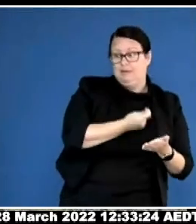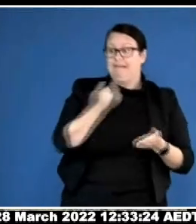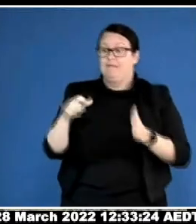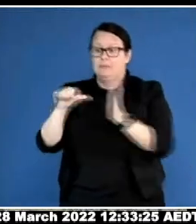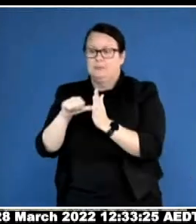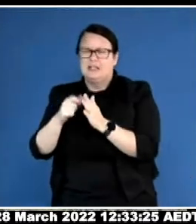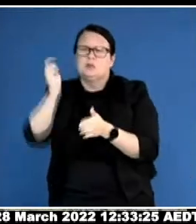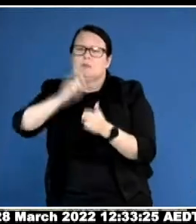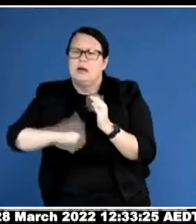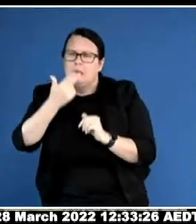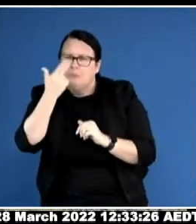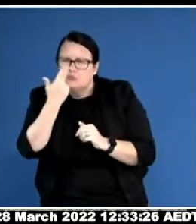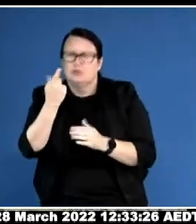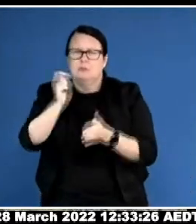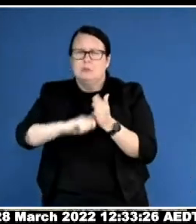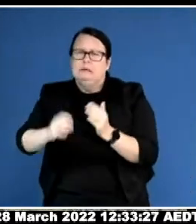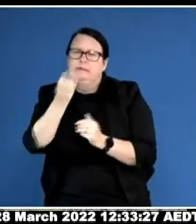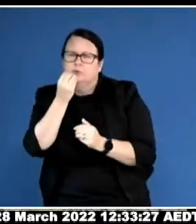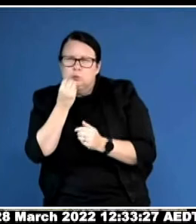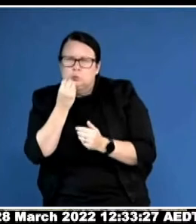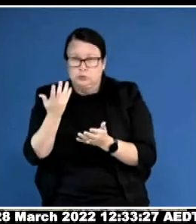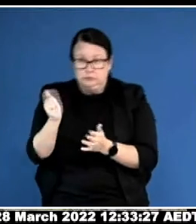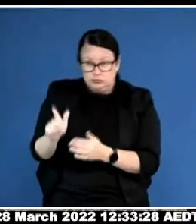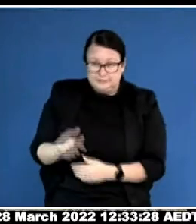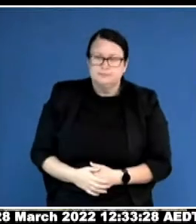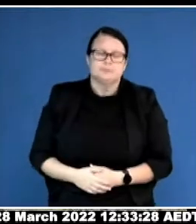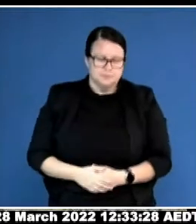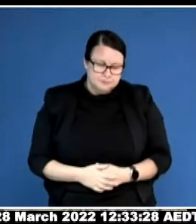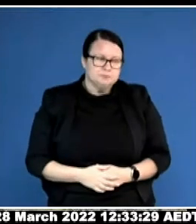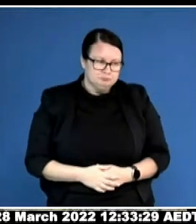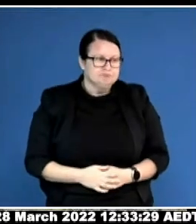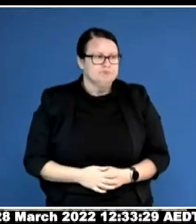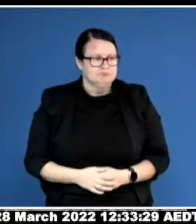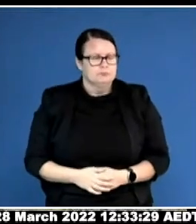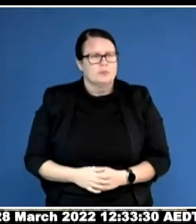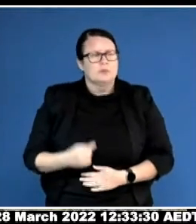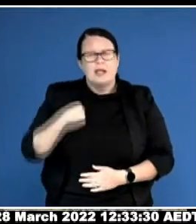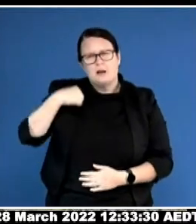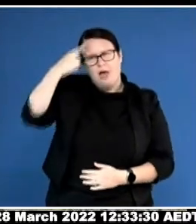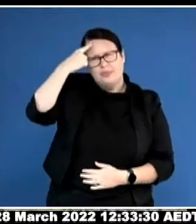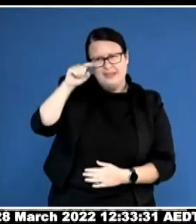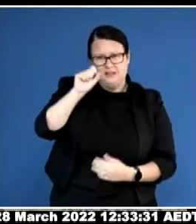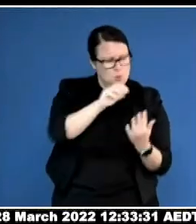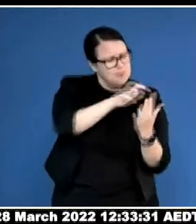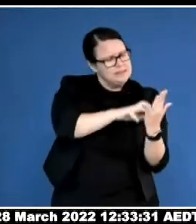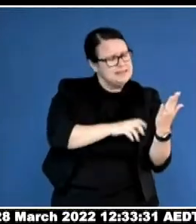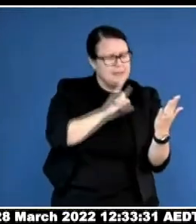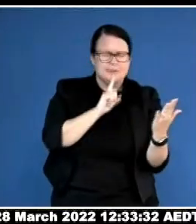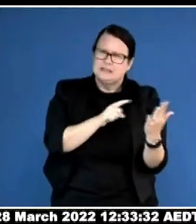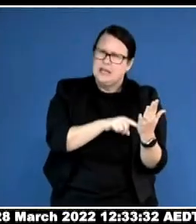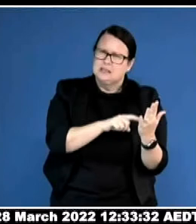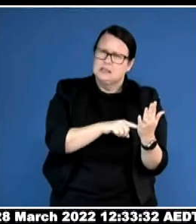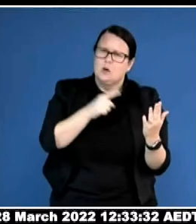groceries and household things. Yep. Yes. Yeah. And I think you describe looking back on that control over